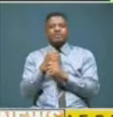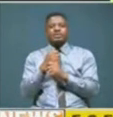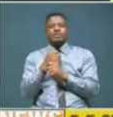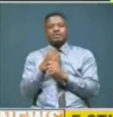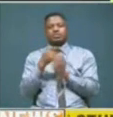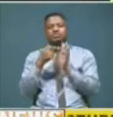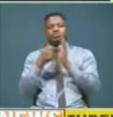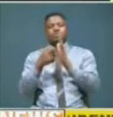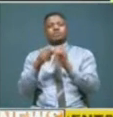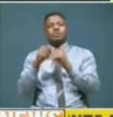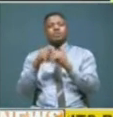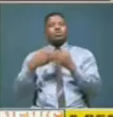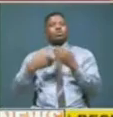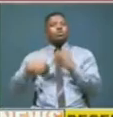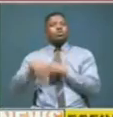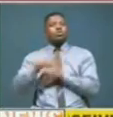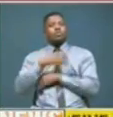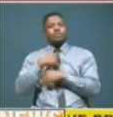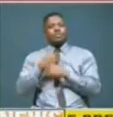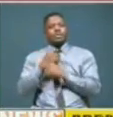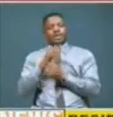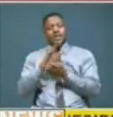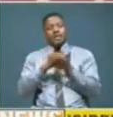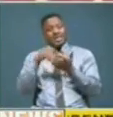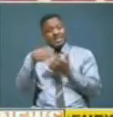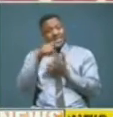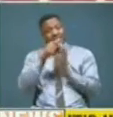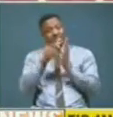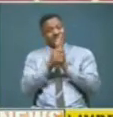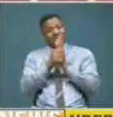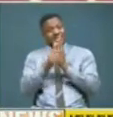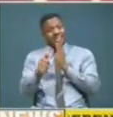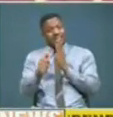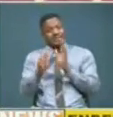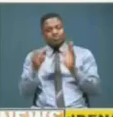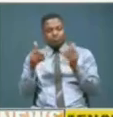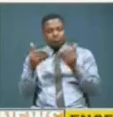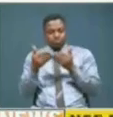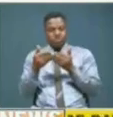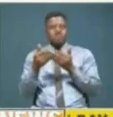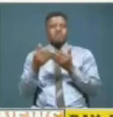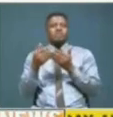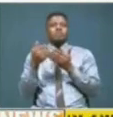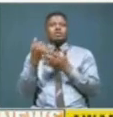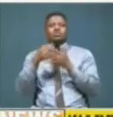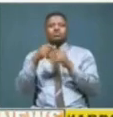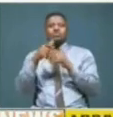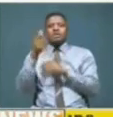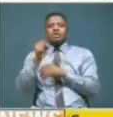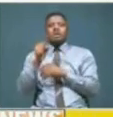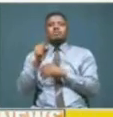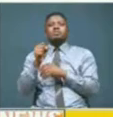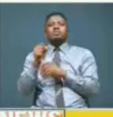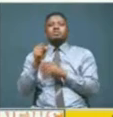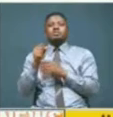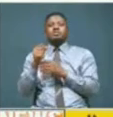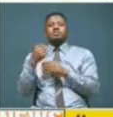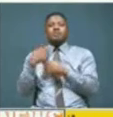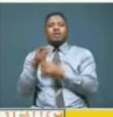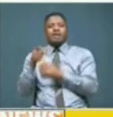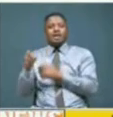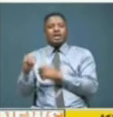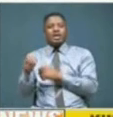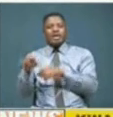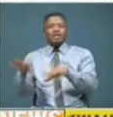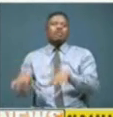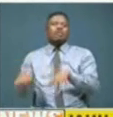in cloth. So we are made to believe that these craftsmen also introduced this art to the Asante craftsmen, for which the Asantes